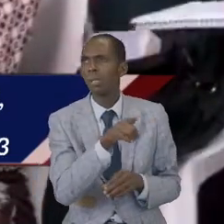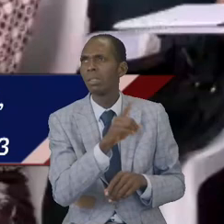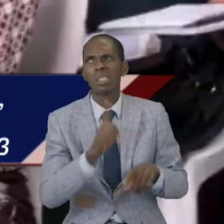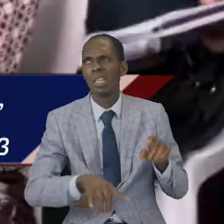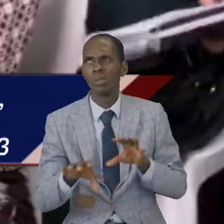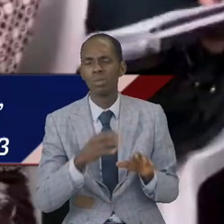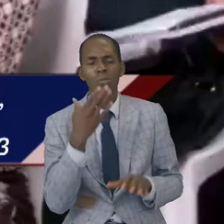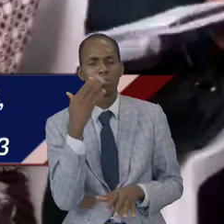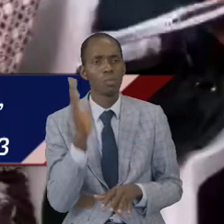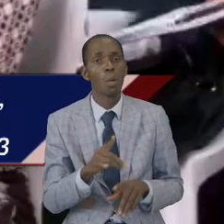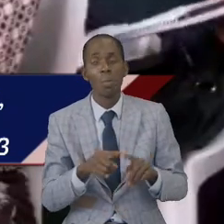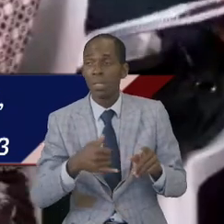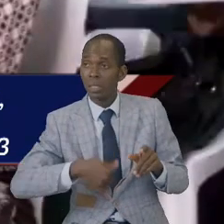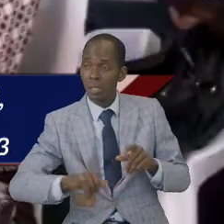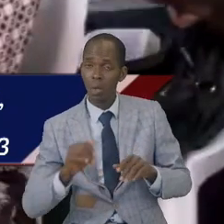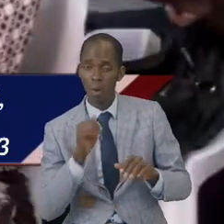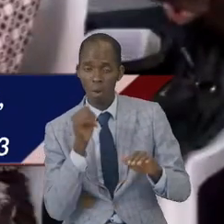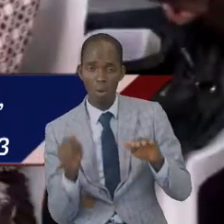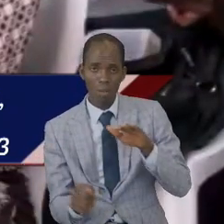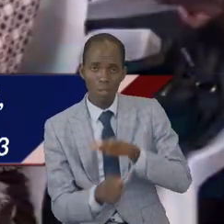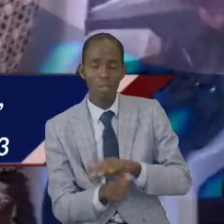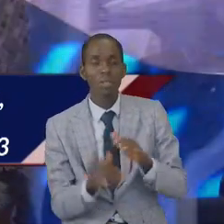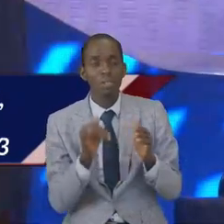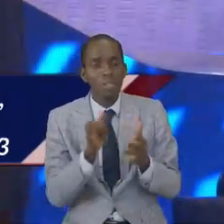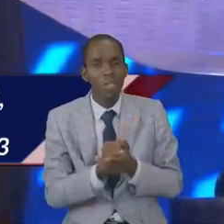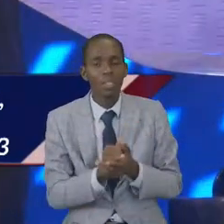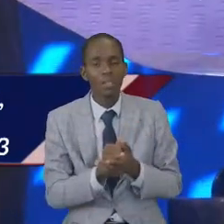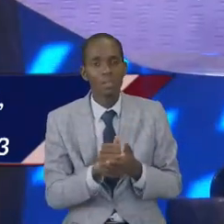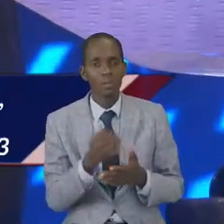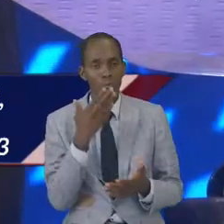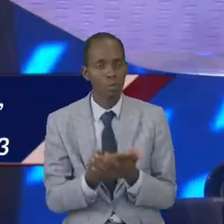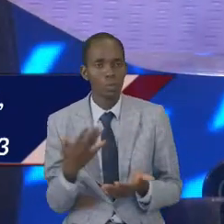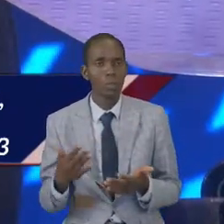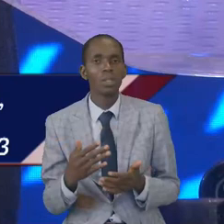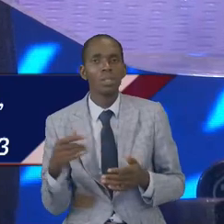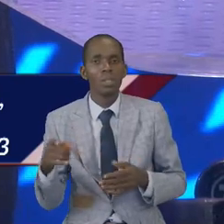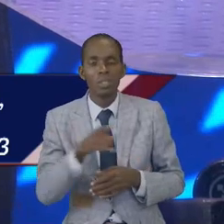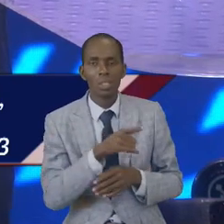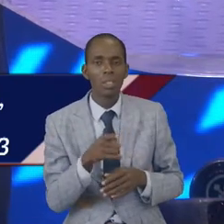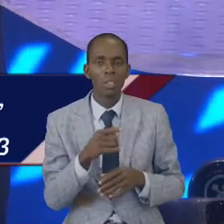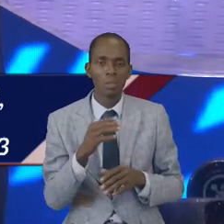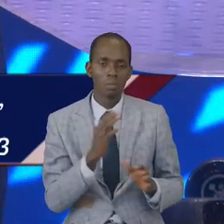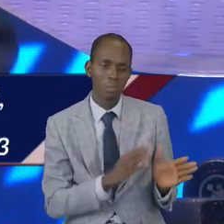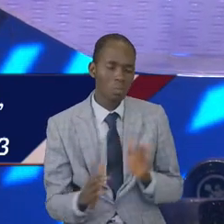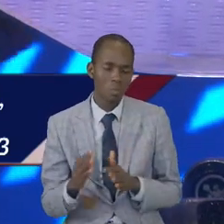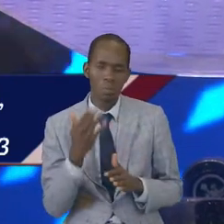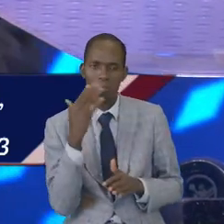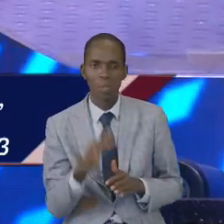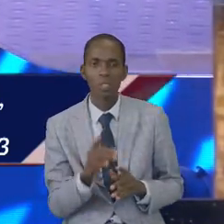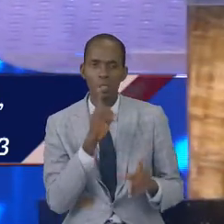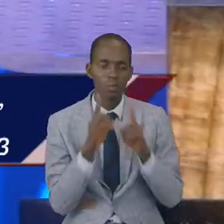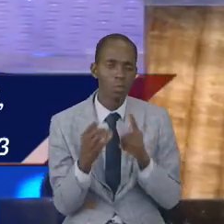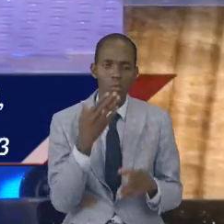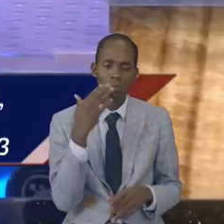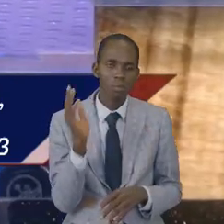and yet under cover, they do evil. They speak evil, they plan evil, they plot